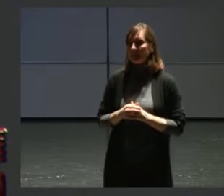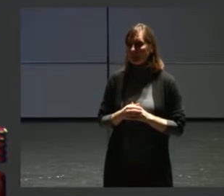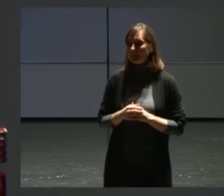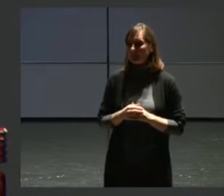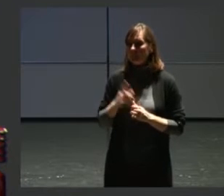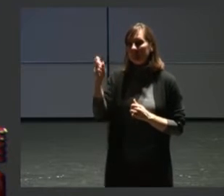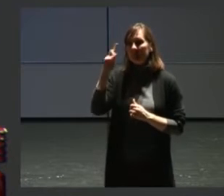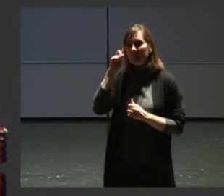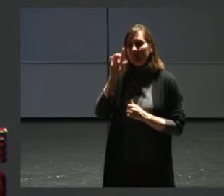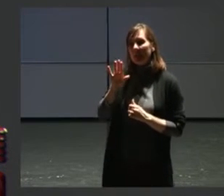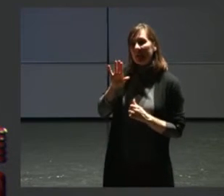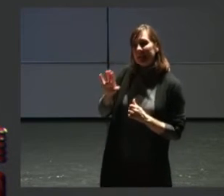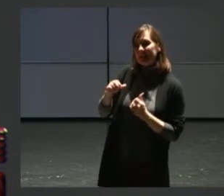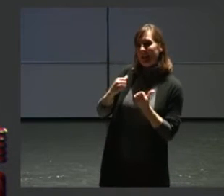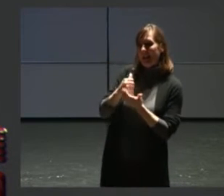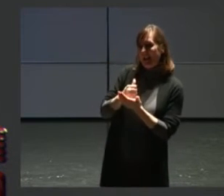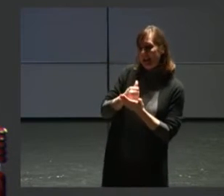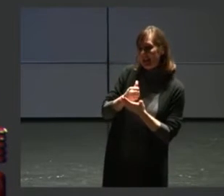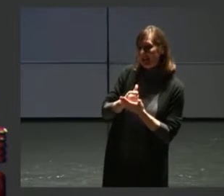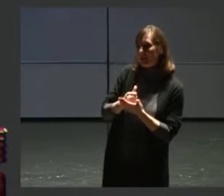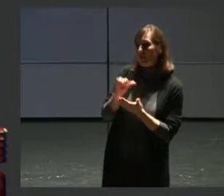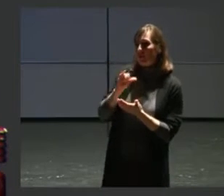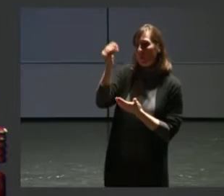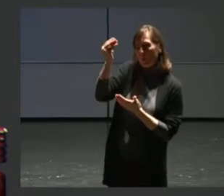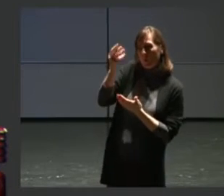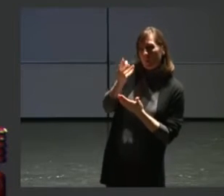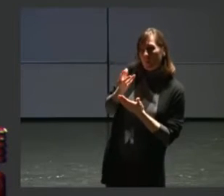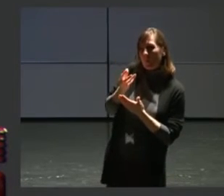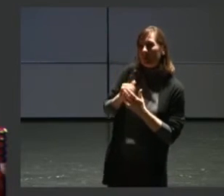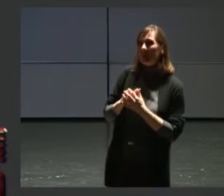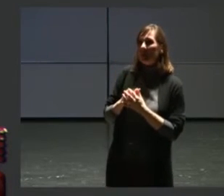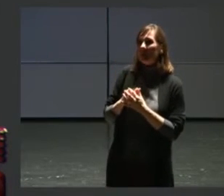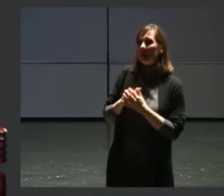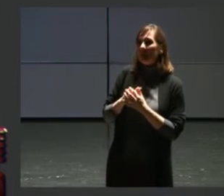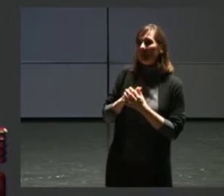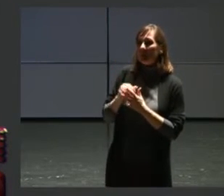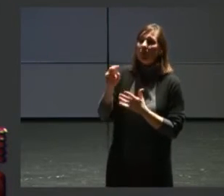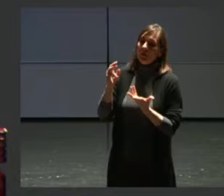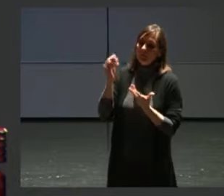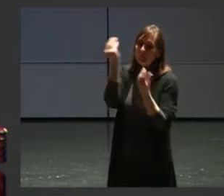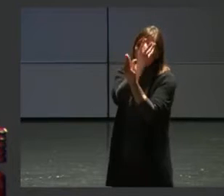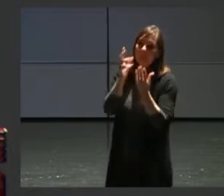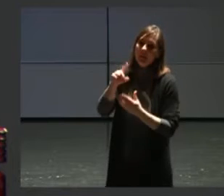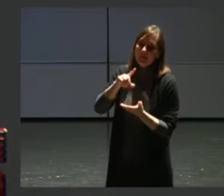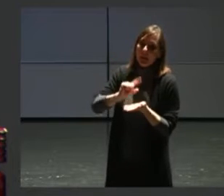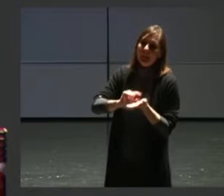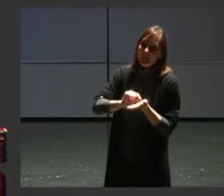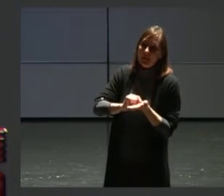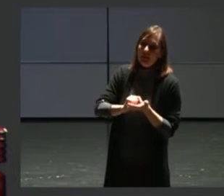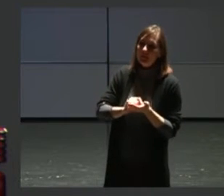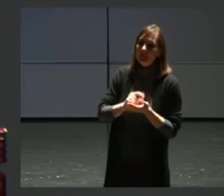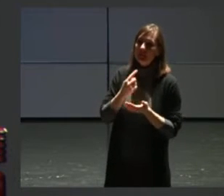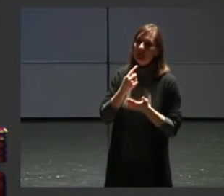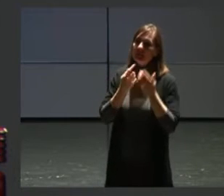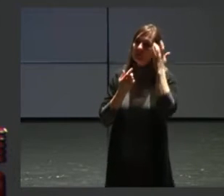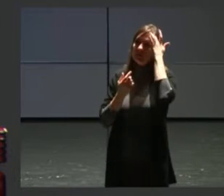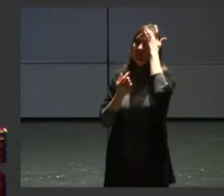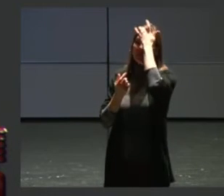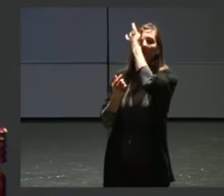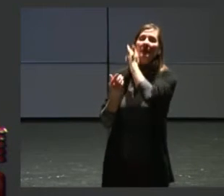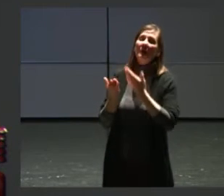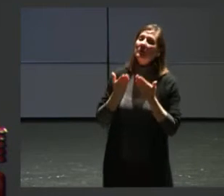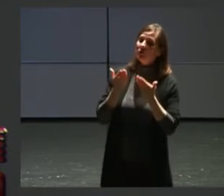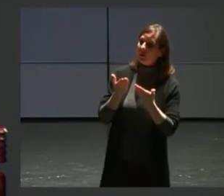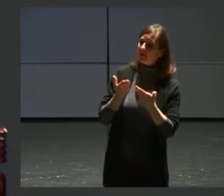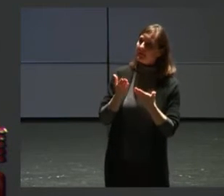governor's aides, what has been presented in the same media information, that there would be a way to